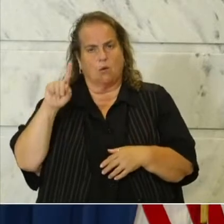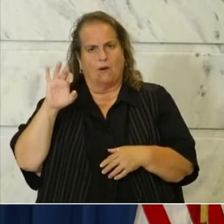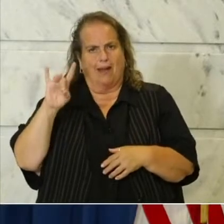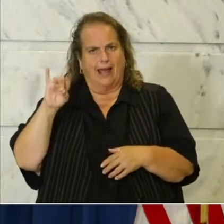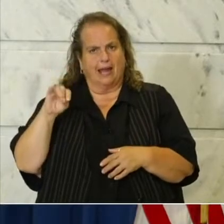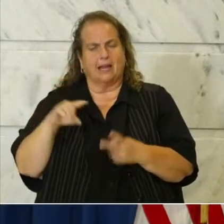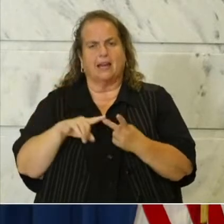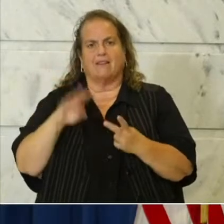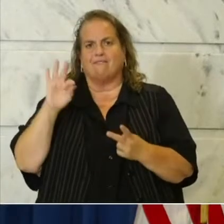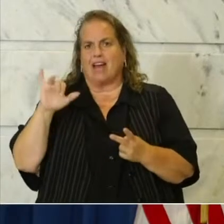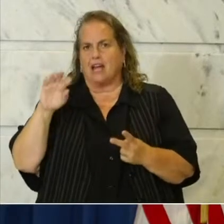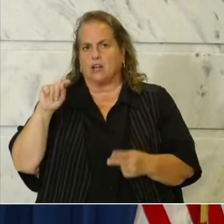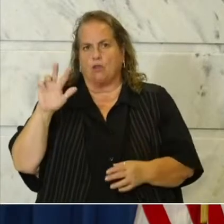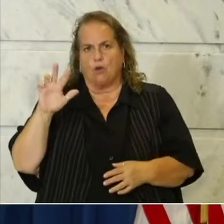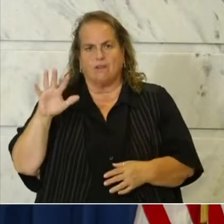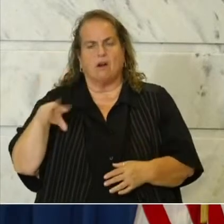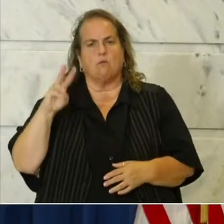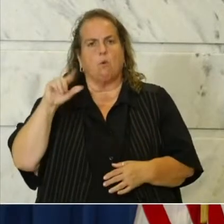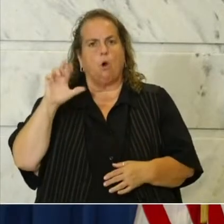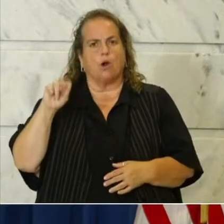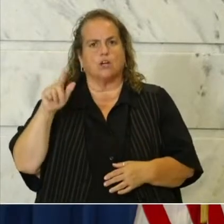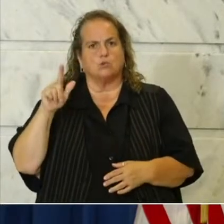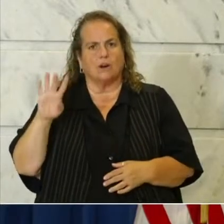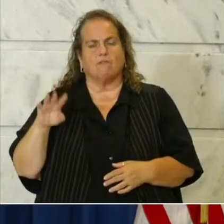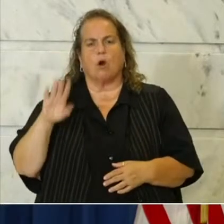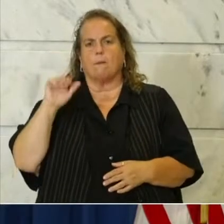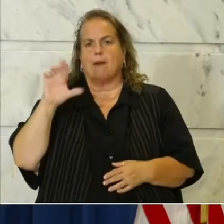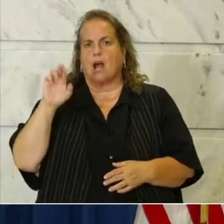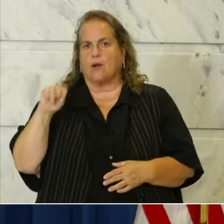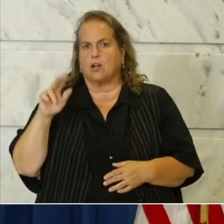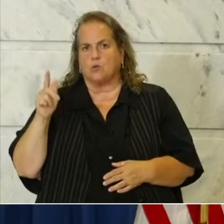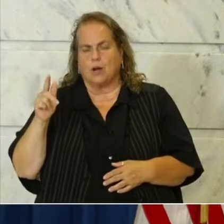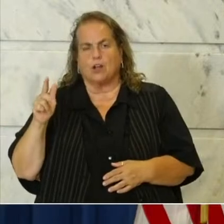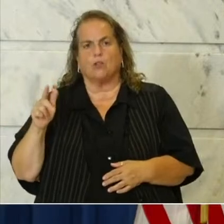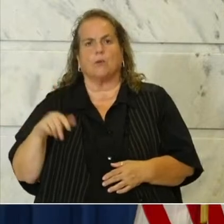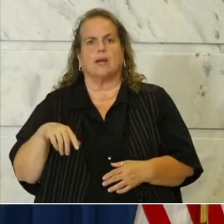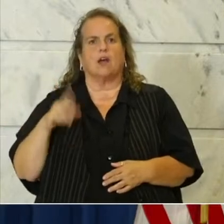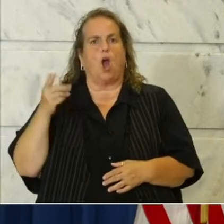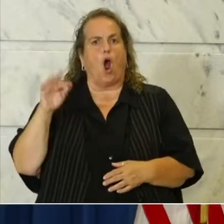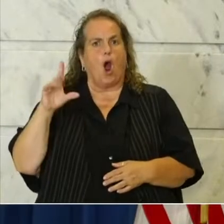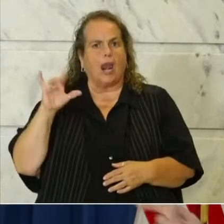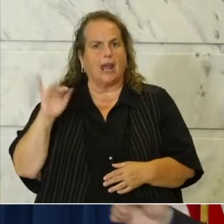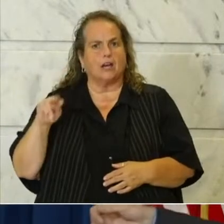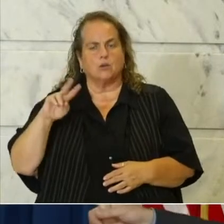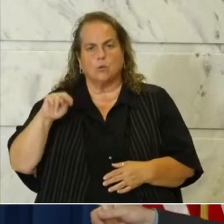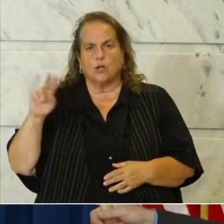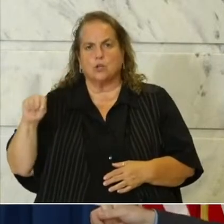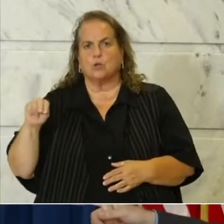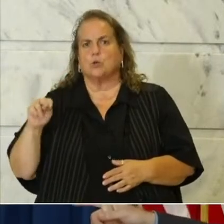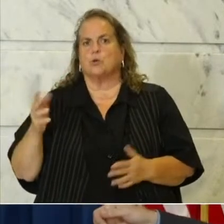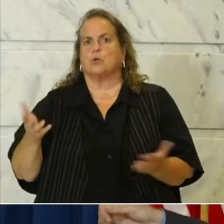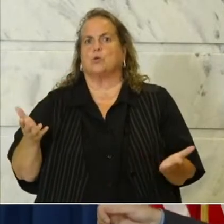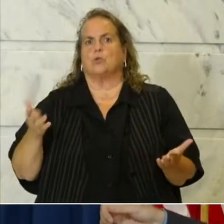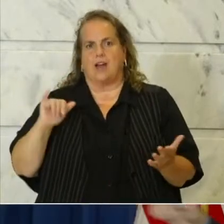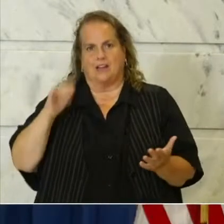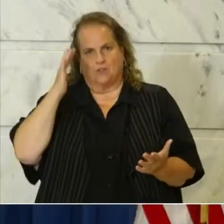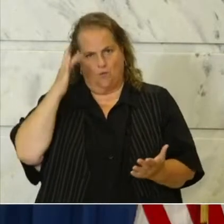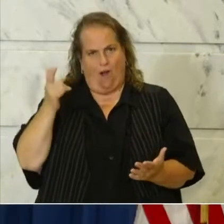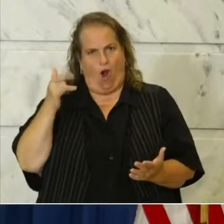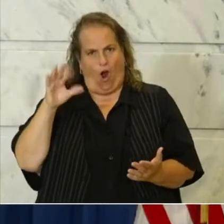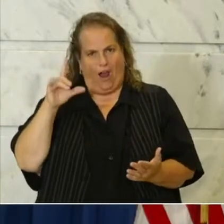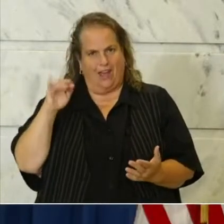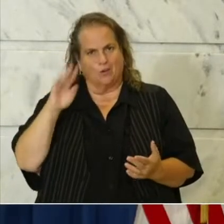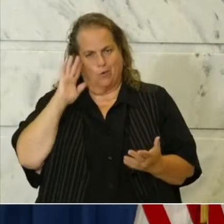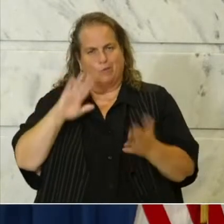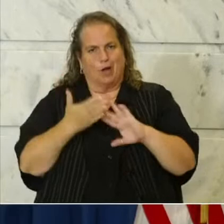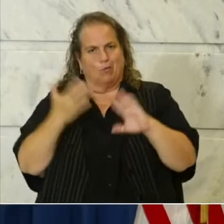Fayette with 35, Warren with 24, Barron with 23, Harlan with 22. That's why they'll go to the darker